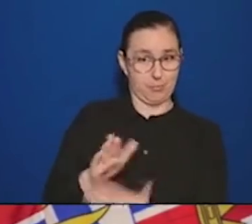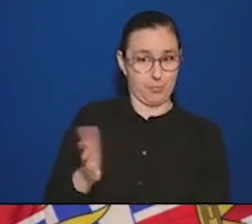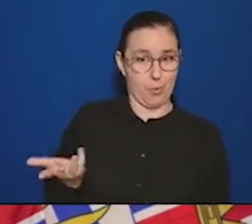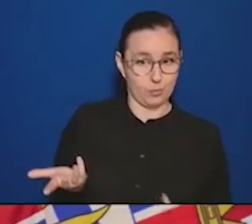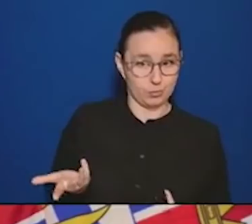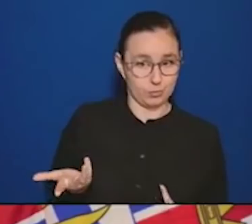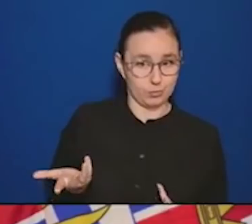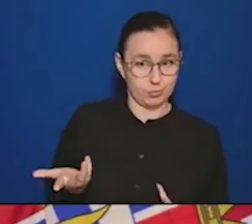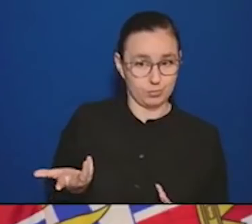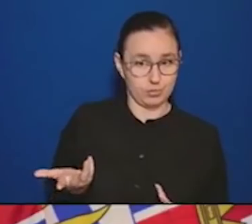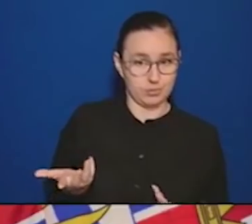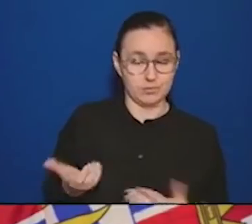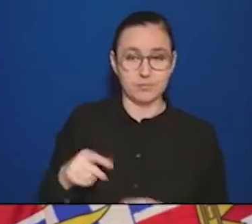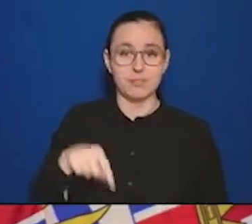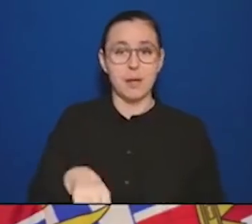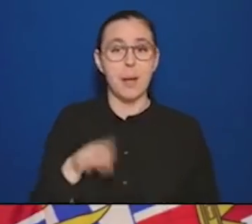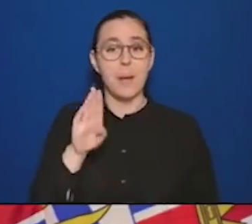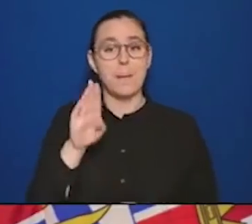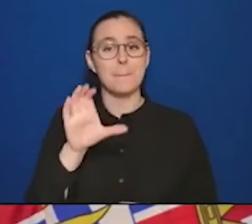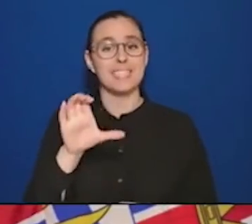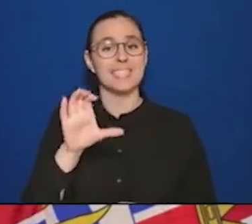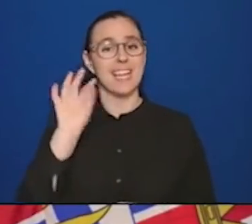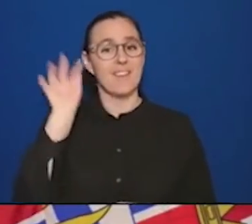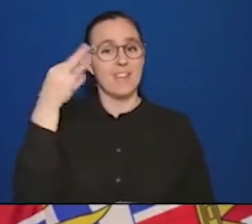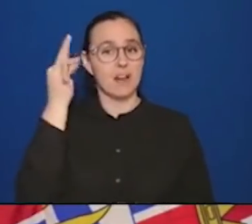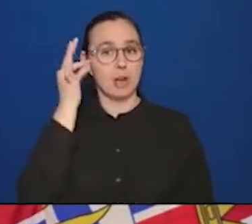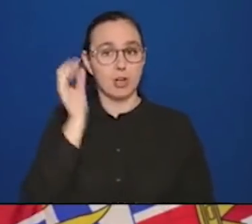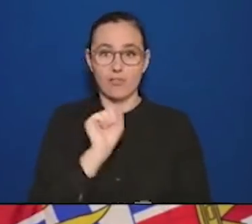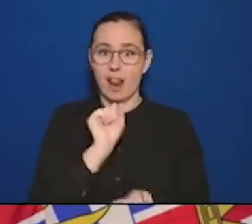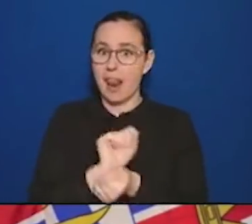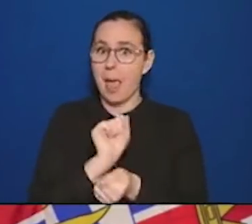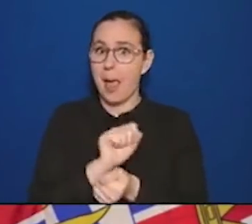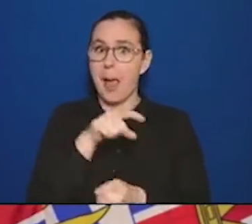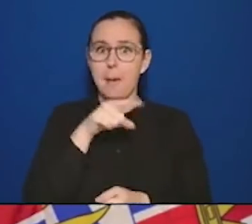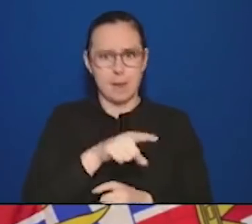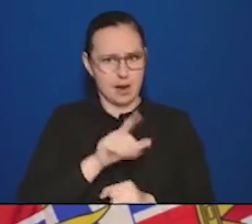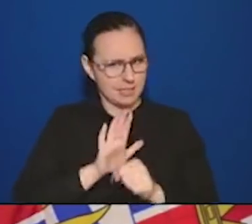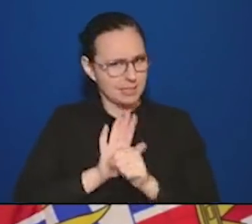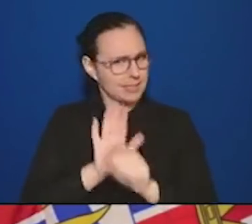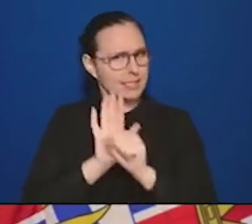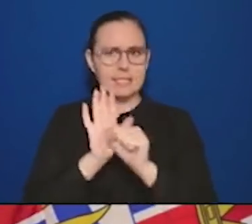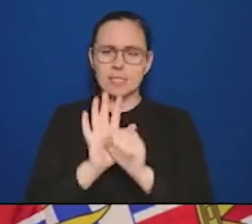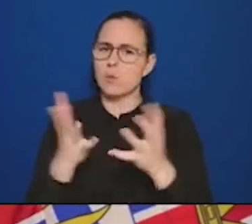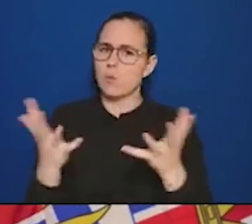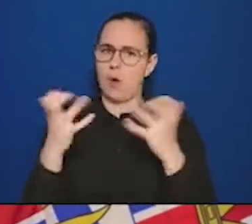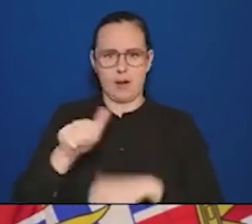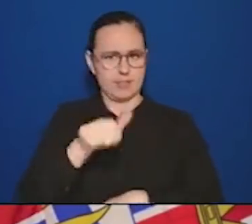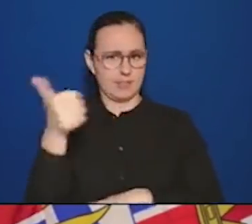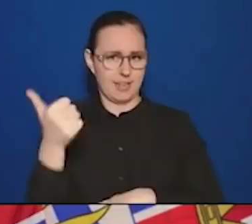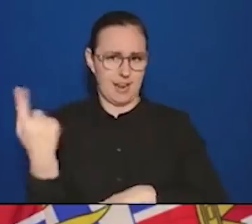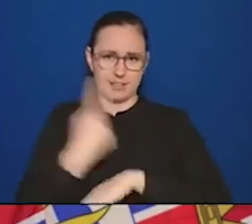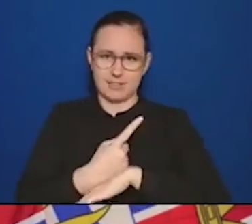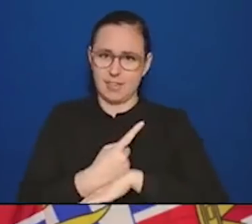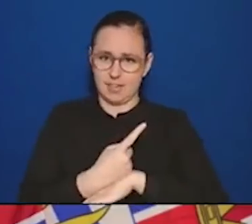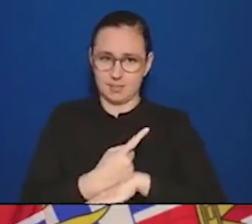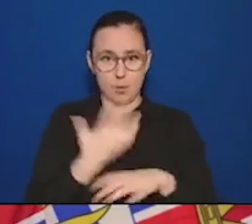Labor has been pushing for 10 days, comparing BC to other jurisdictions around the world that